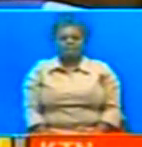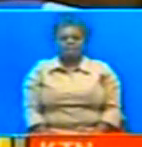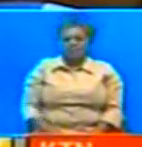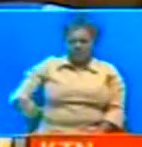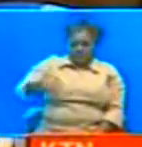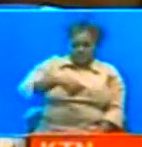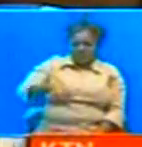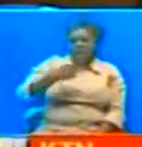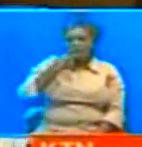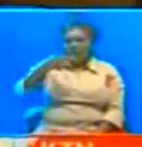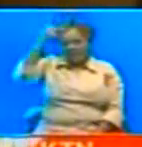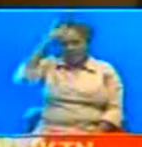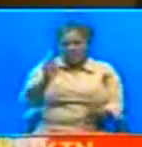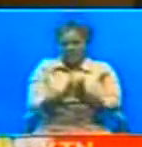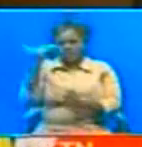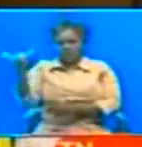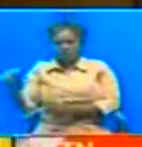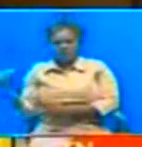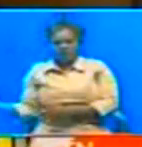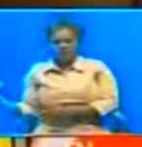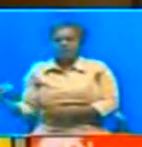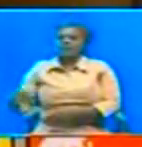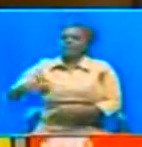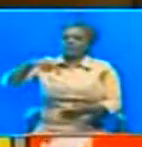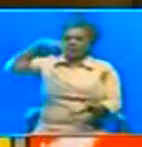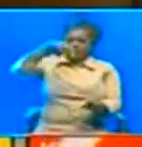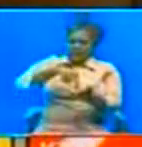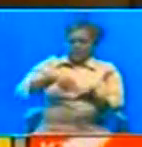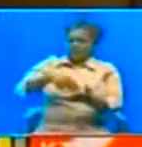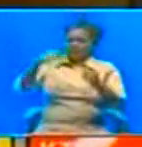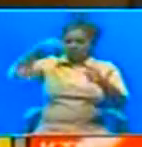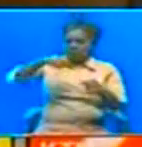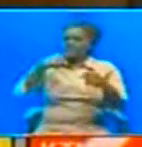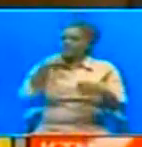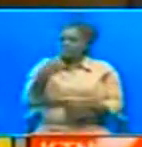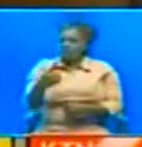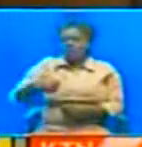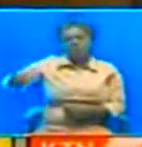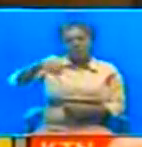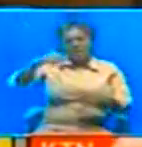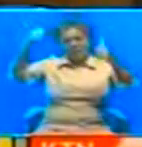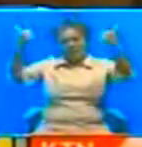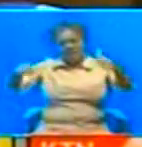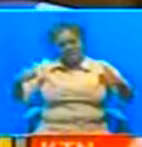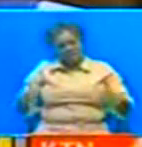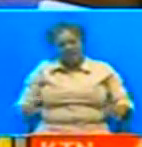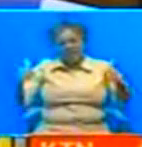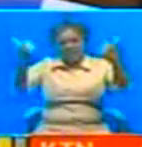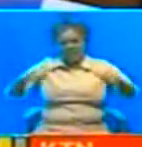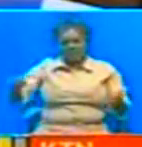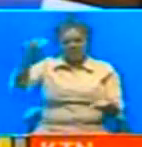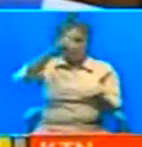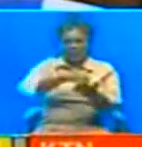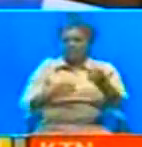Sisi kama wazazi na watoto wetu milioni 12 tumesimama leo na tukasema we shall never again are we